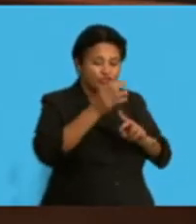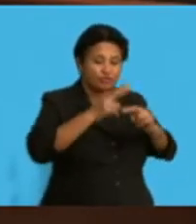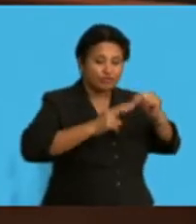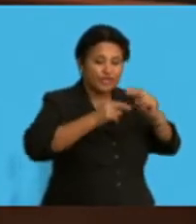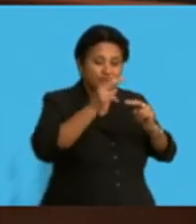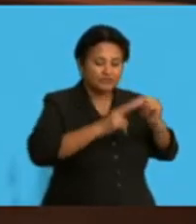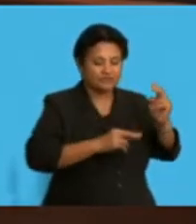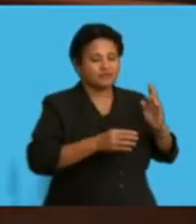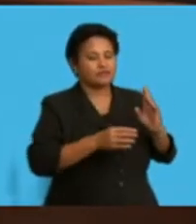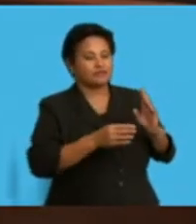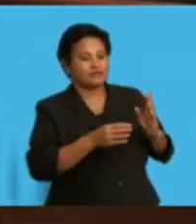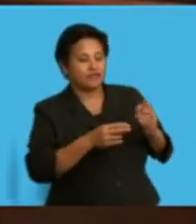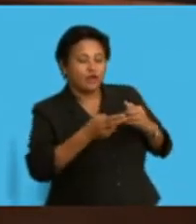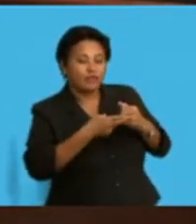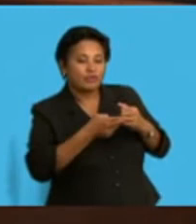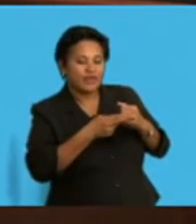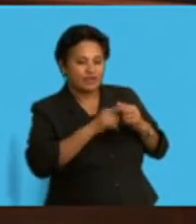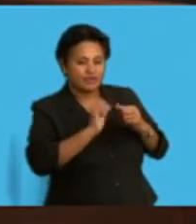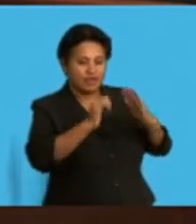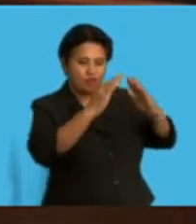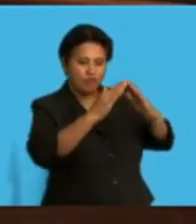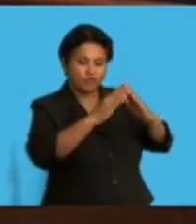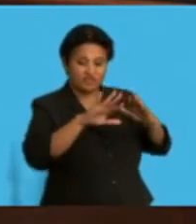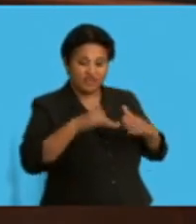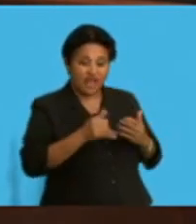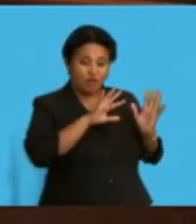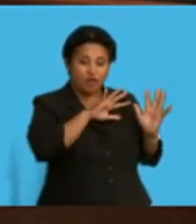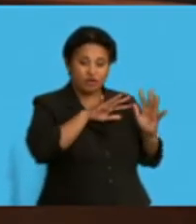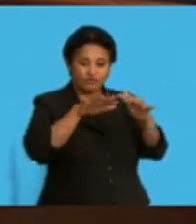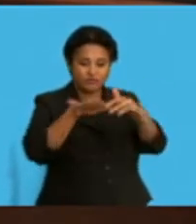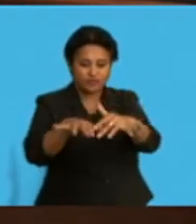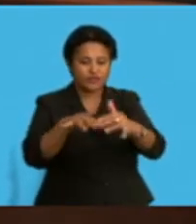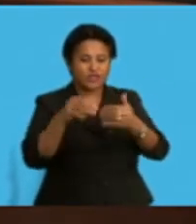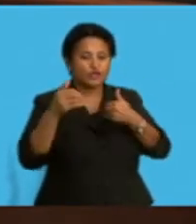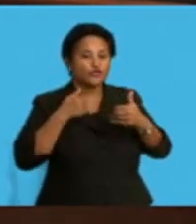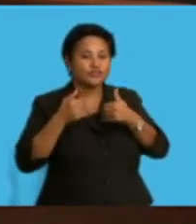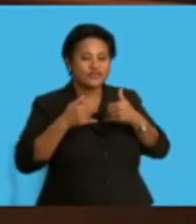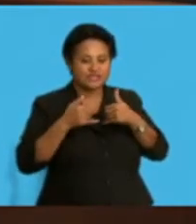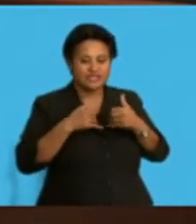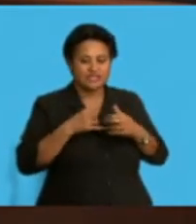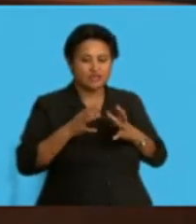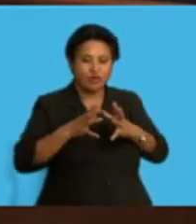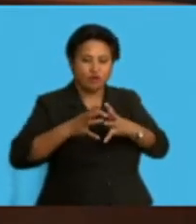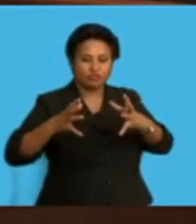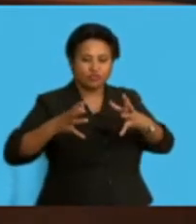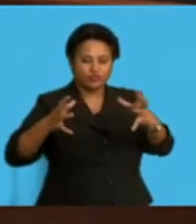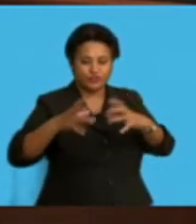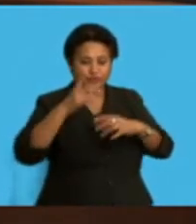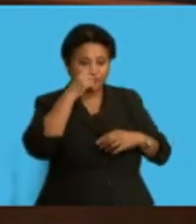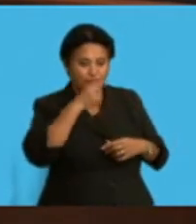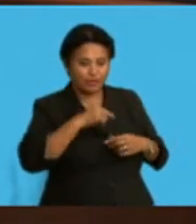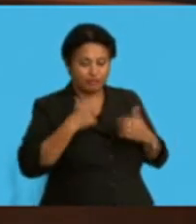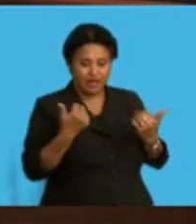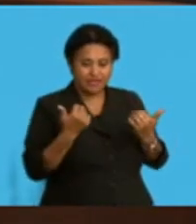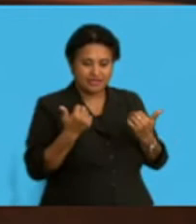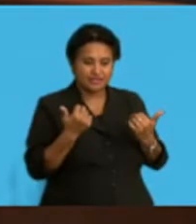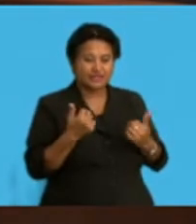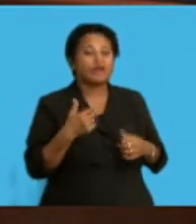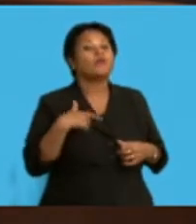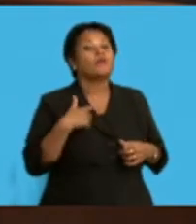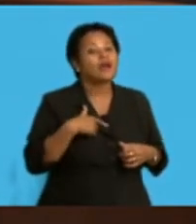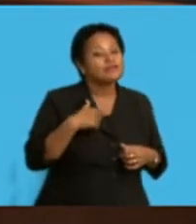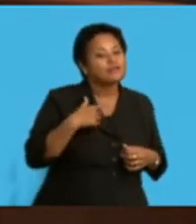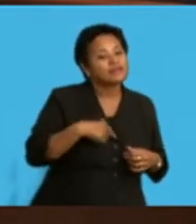to universities and technical colleges more than ever before. This is happening because all the economic and social measures government has taken